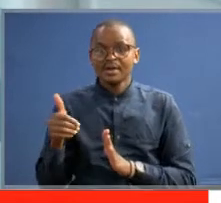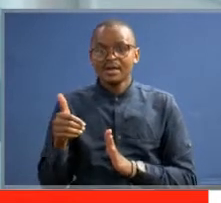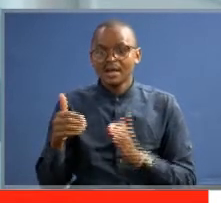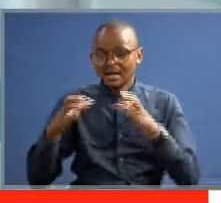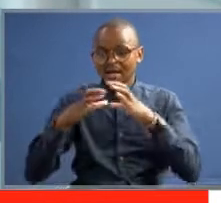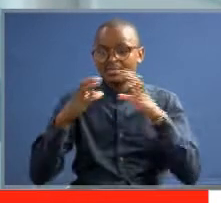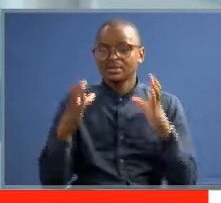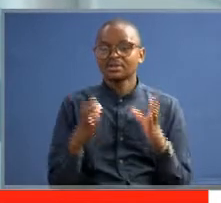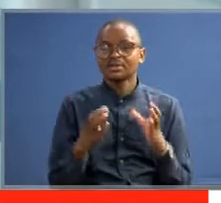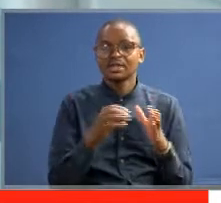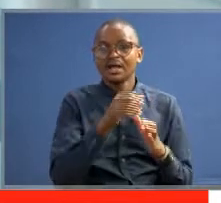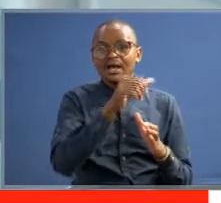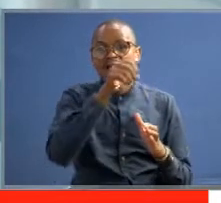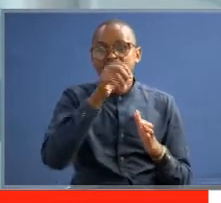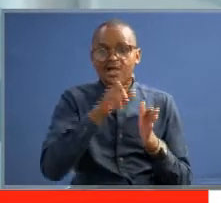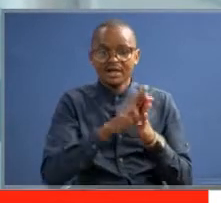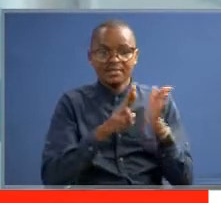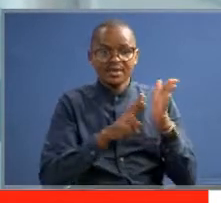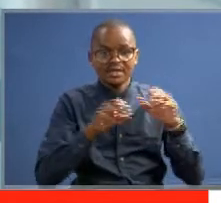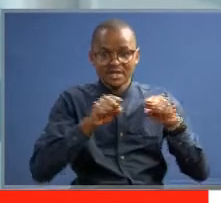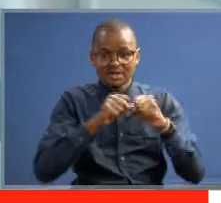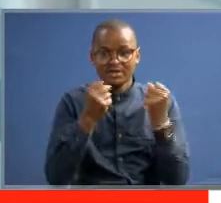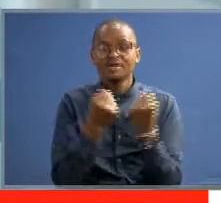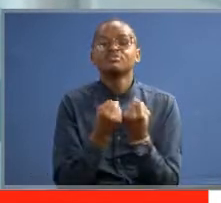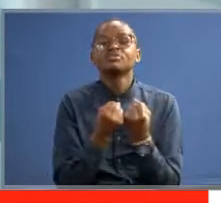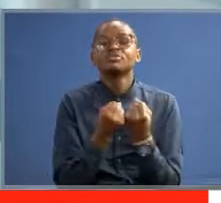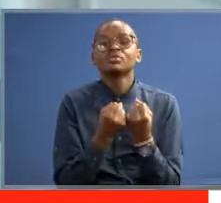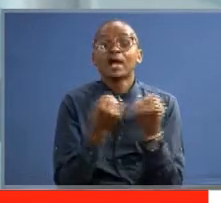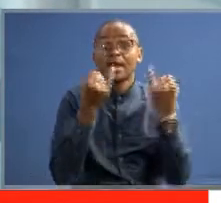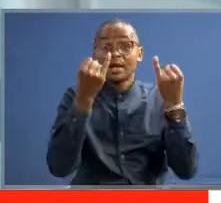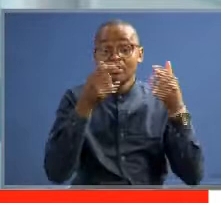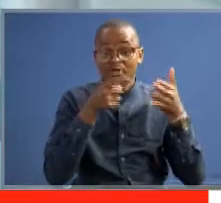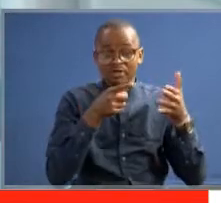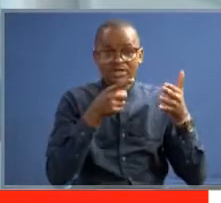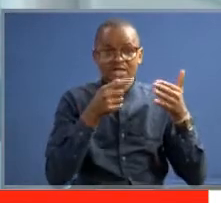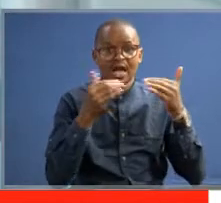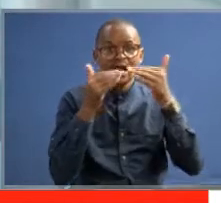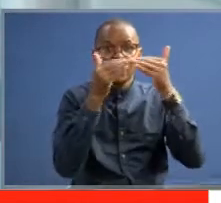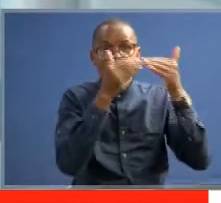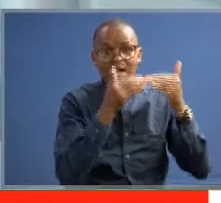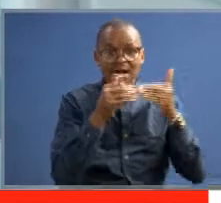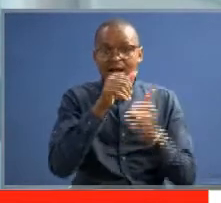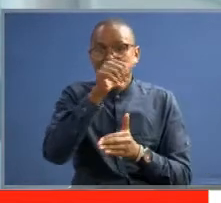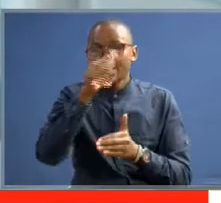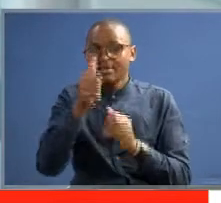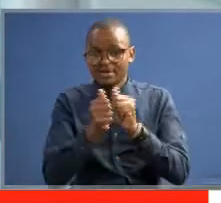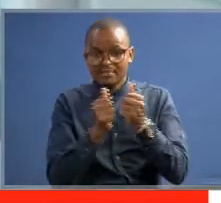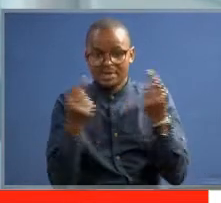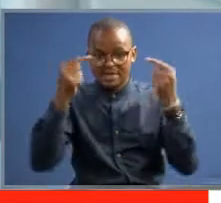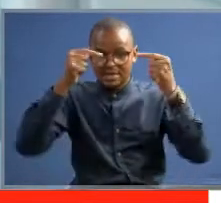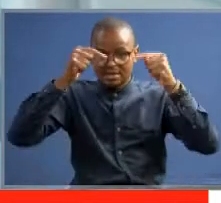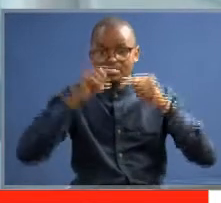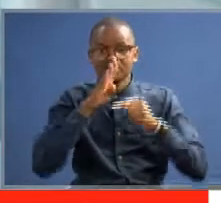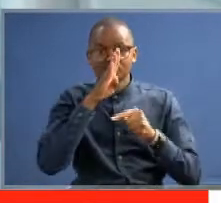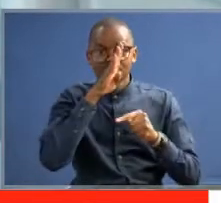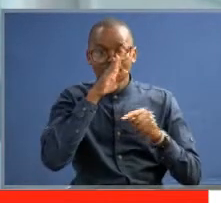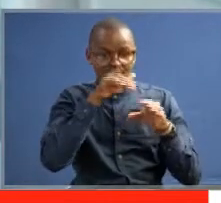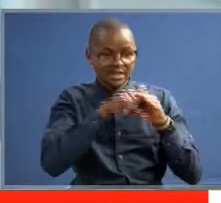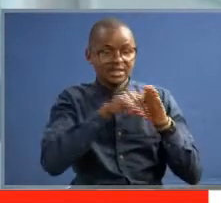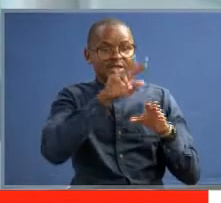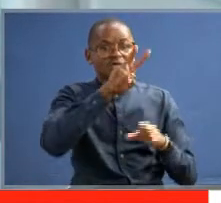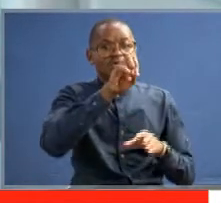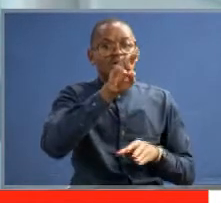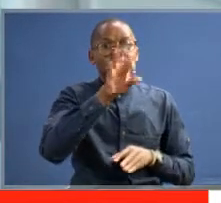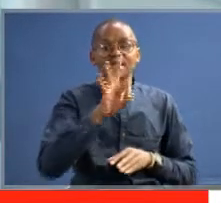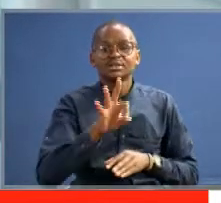Companies Act, others were registered under Societies Act. Now, when this was harmonized and the Sports Act came into being in